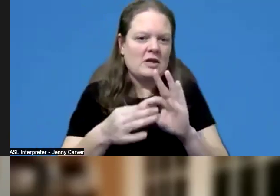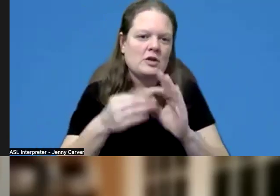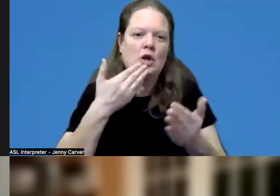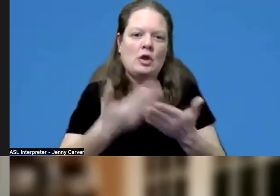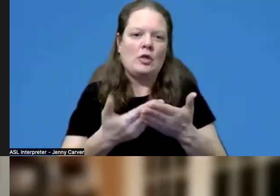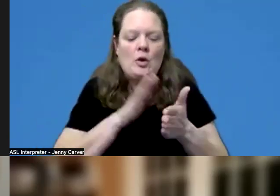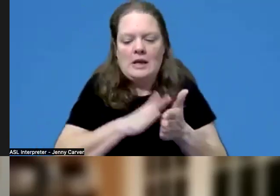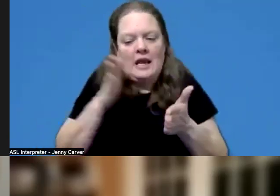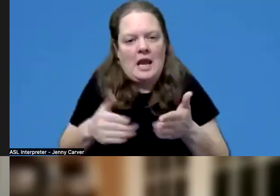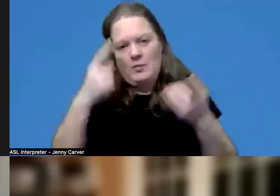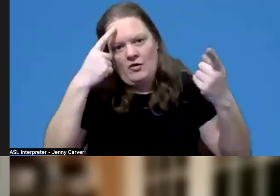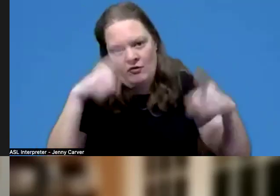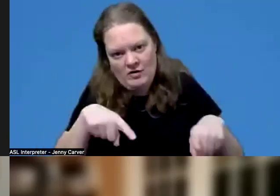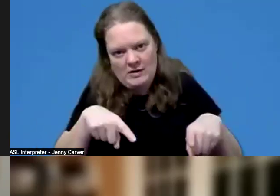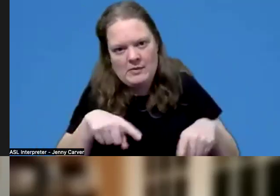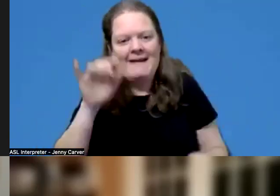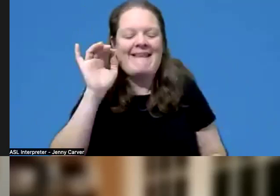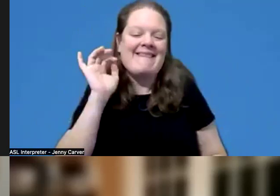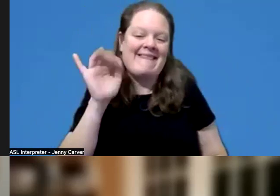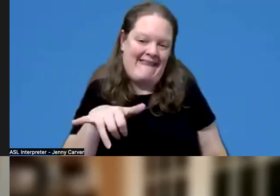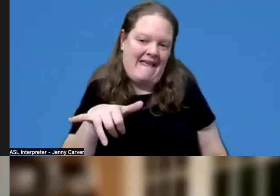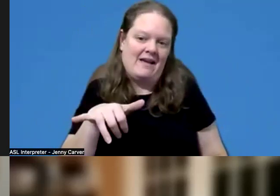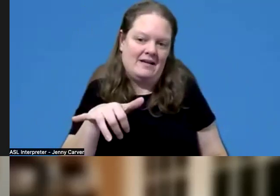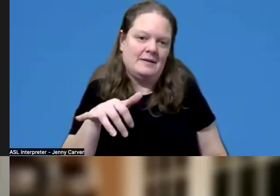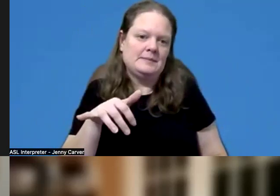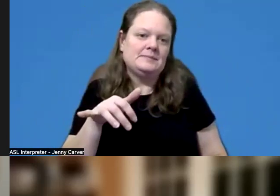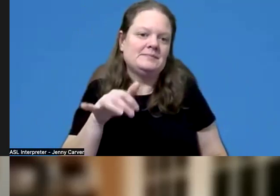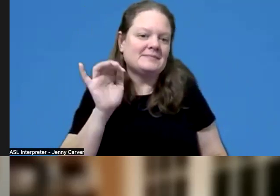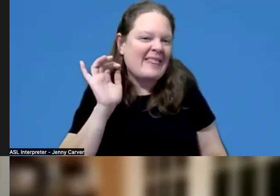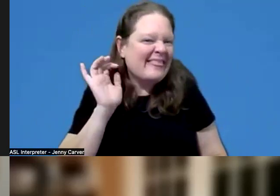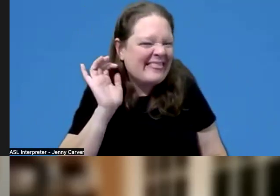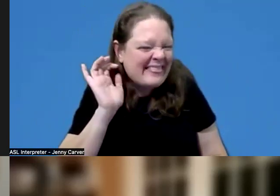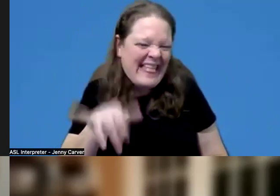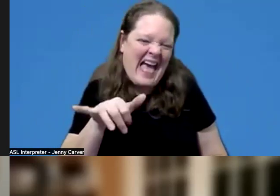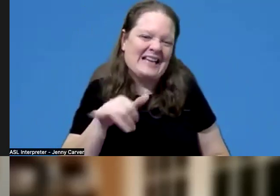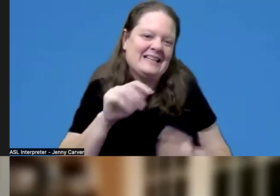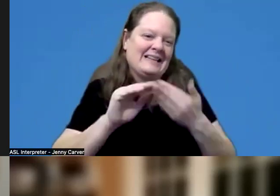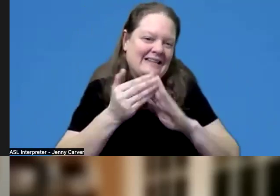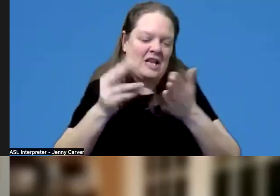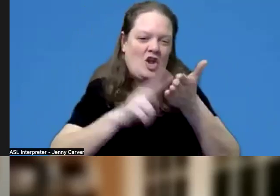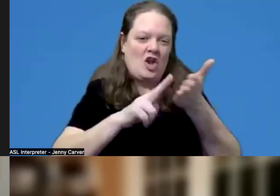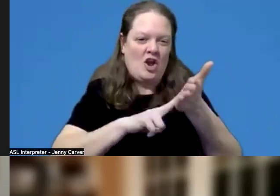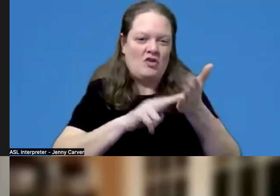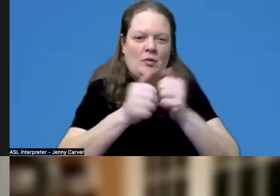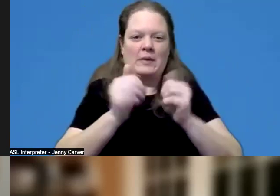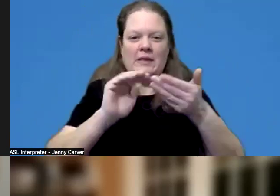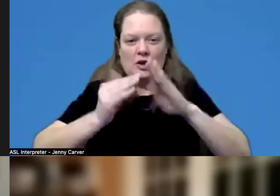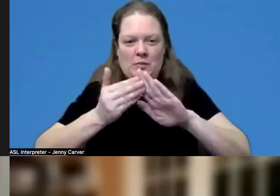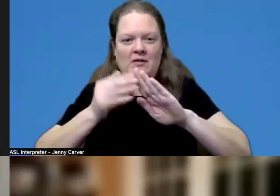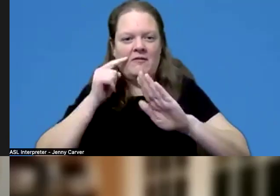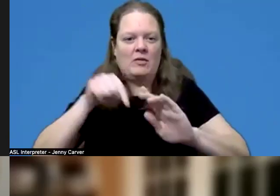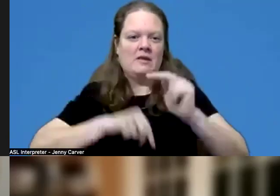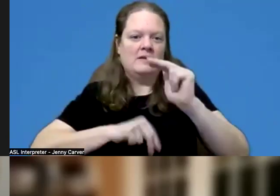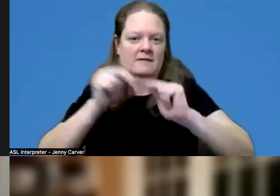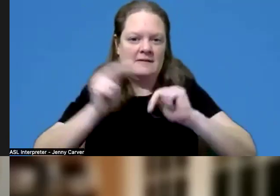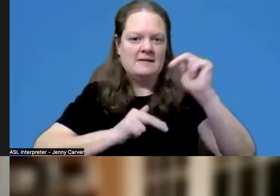Agreement. That is sort of the city's contract with the community when it comes to this